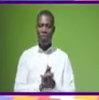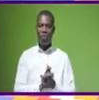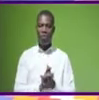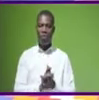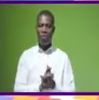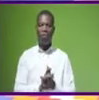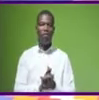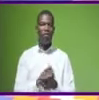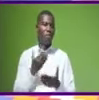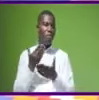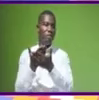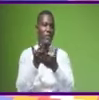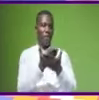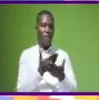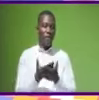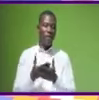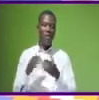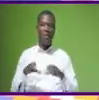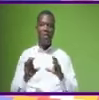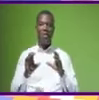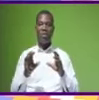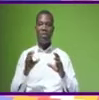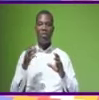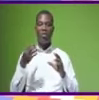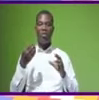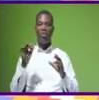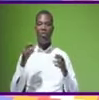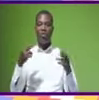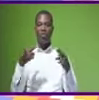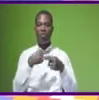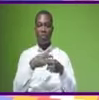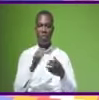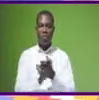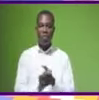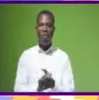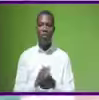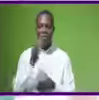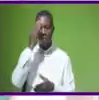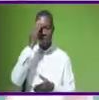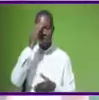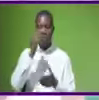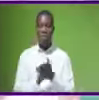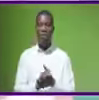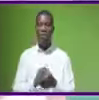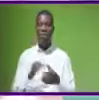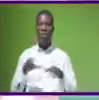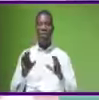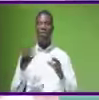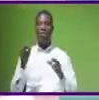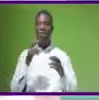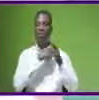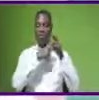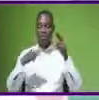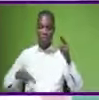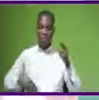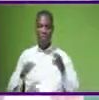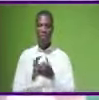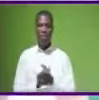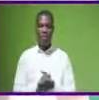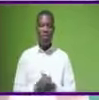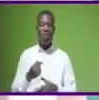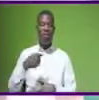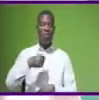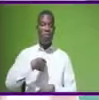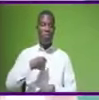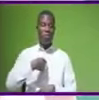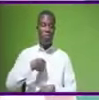a mesre council of royals minim and so no me also